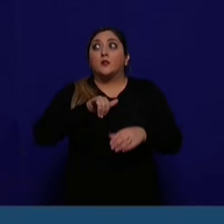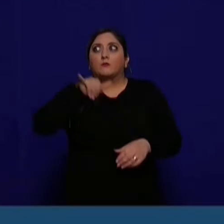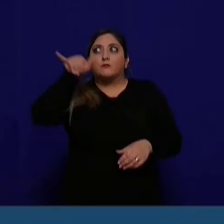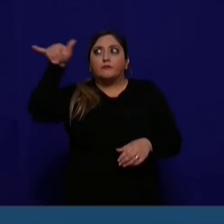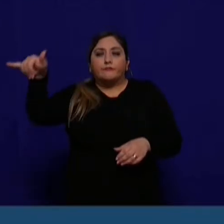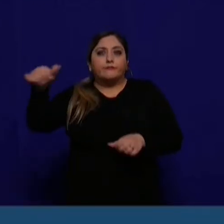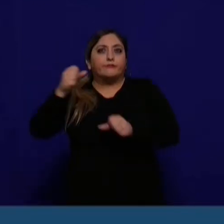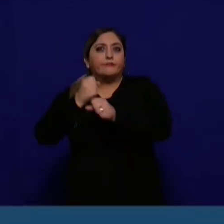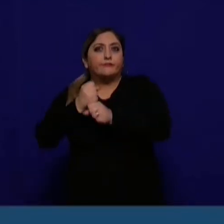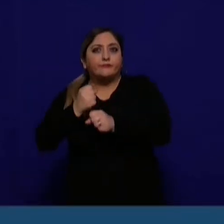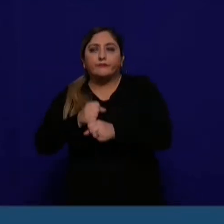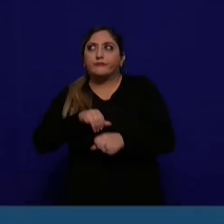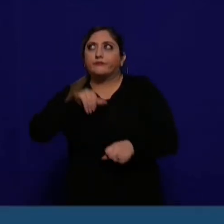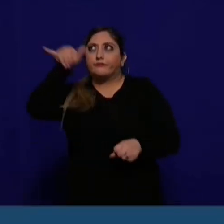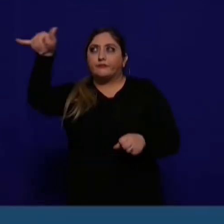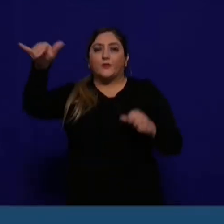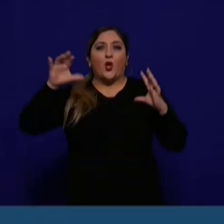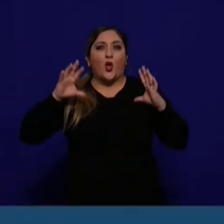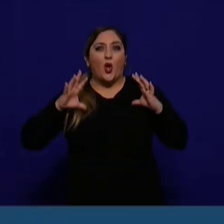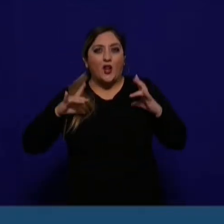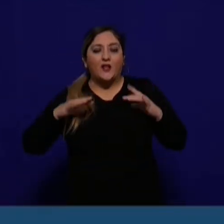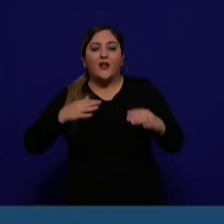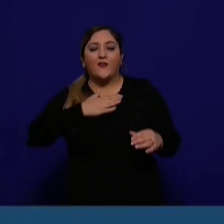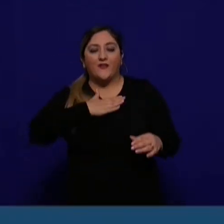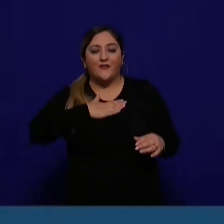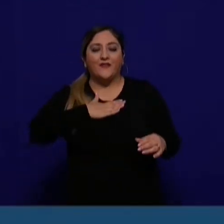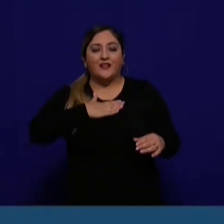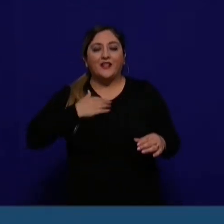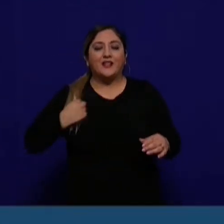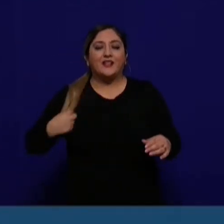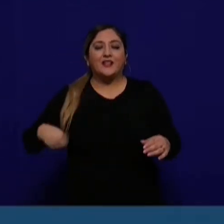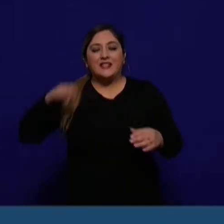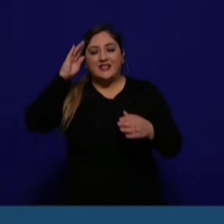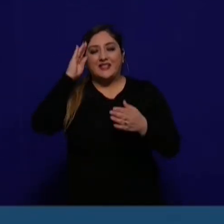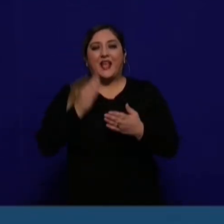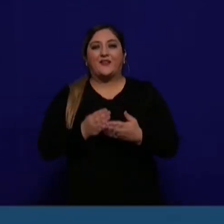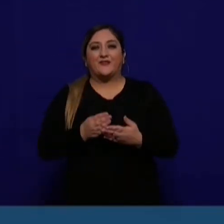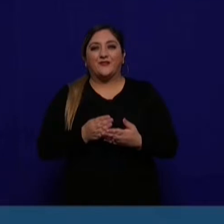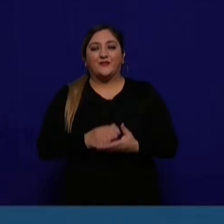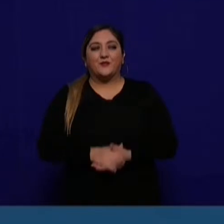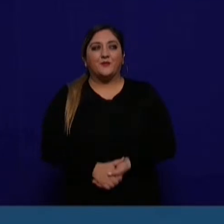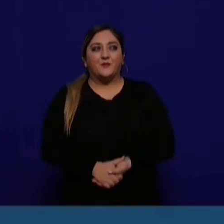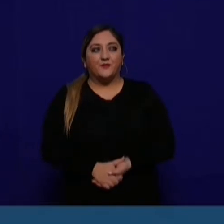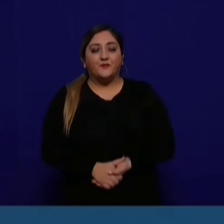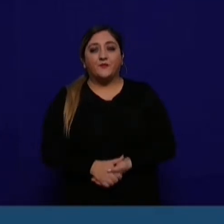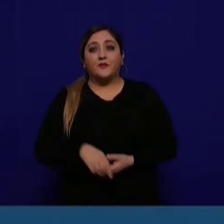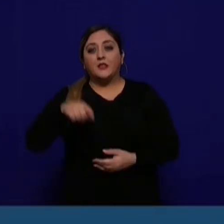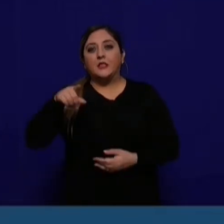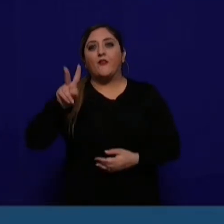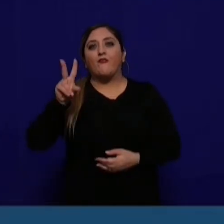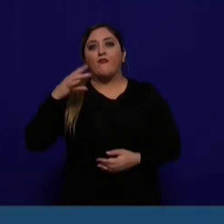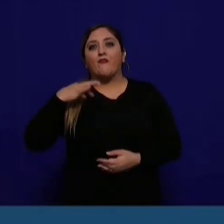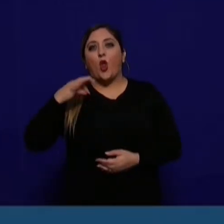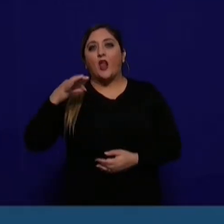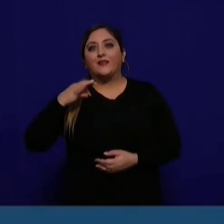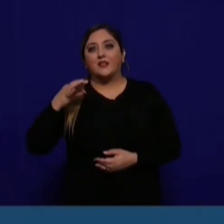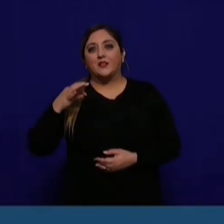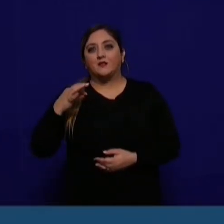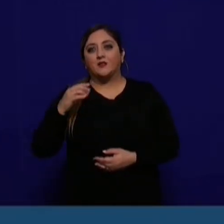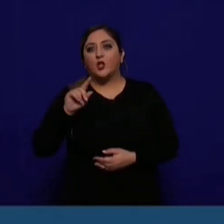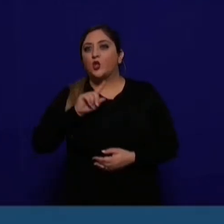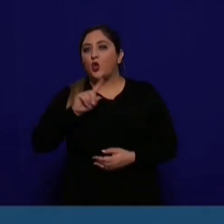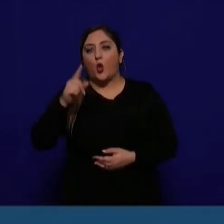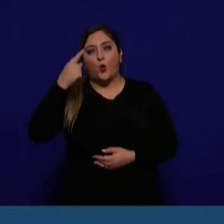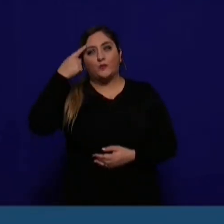holiday, you will be also kept safe towards this contact tracing app. I'd like to remind you that this is voluntary. No one will know